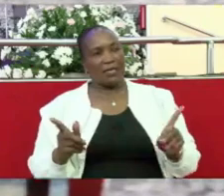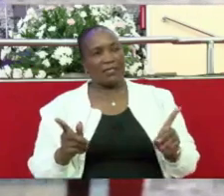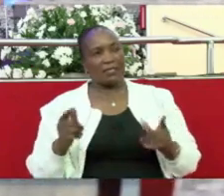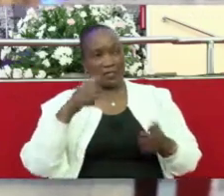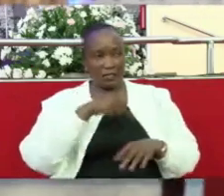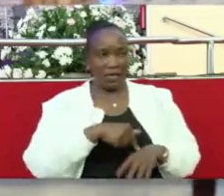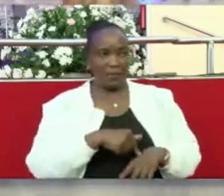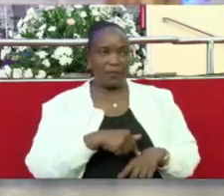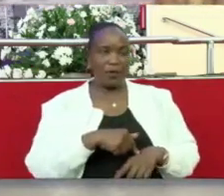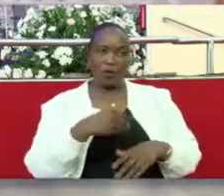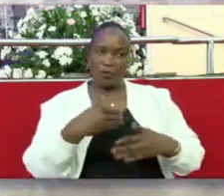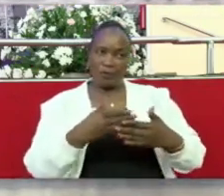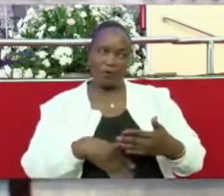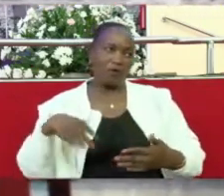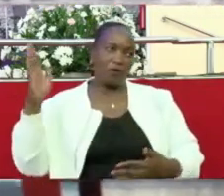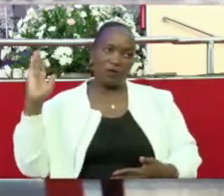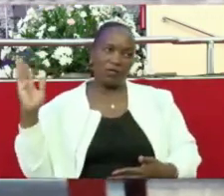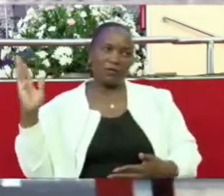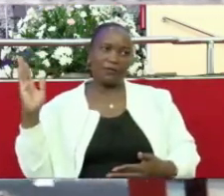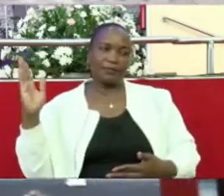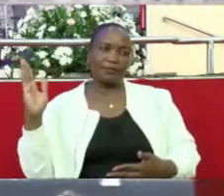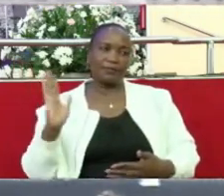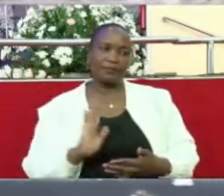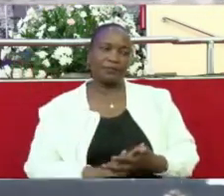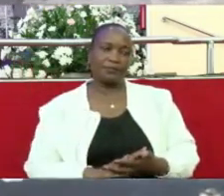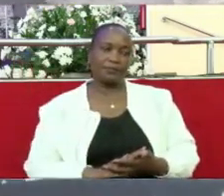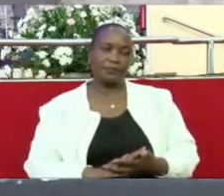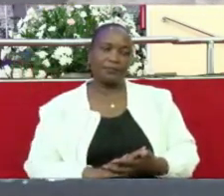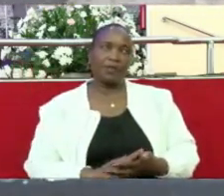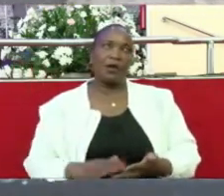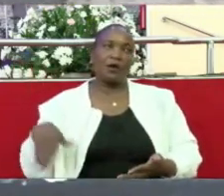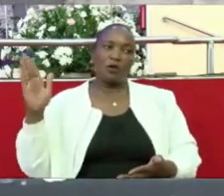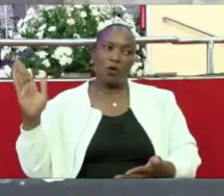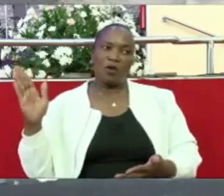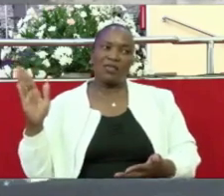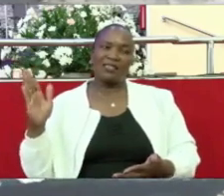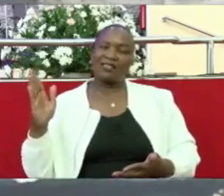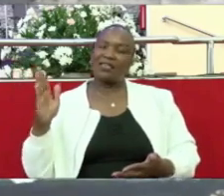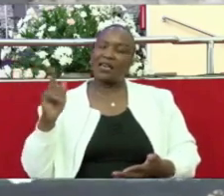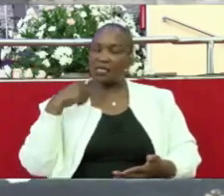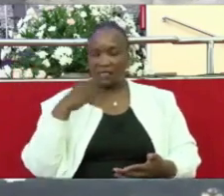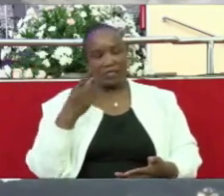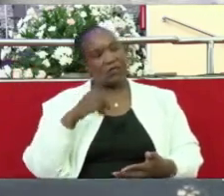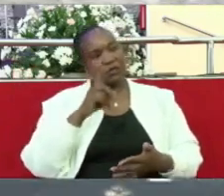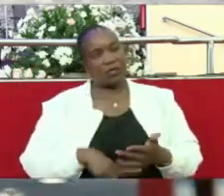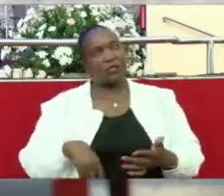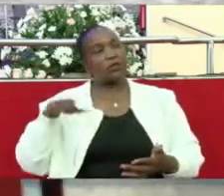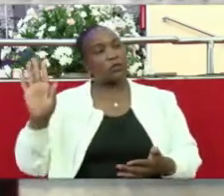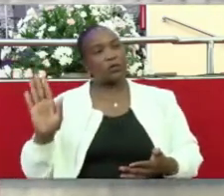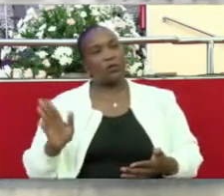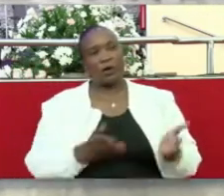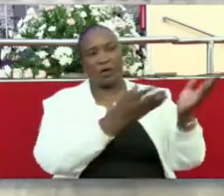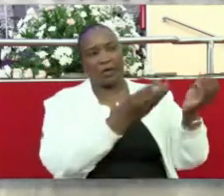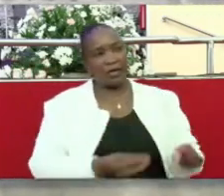grace, the Lord is saying that you will obtain mercy and grace to